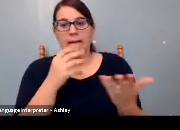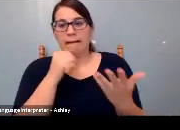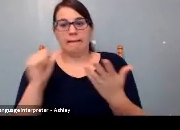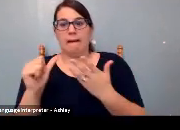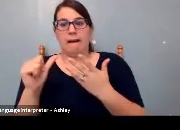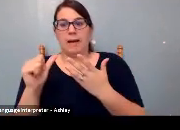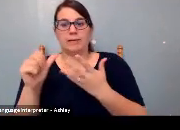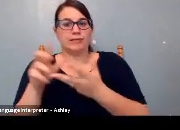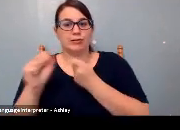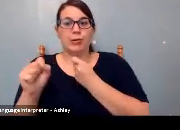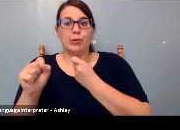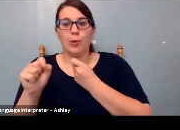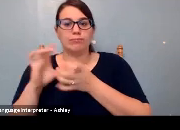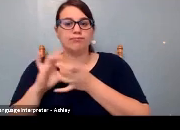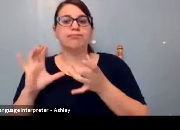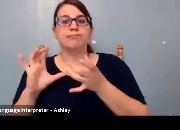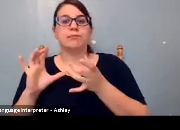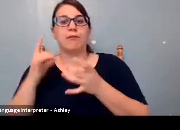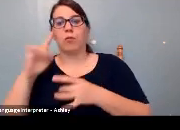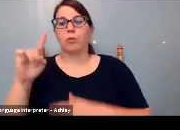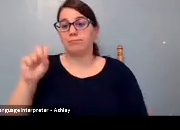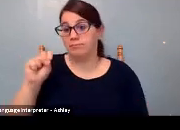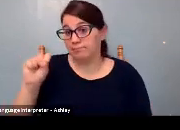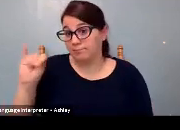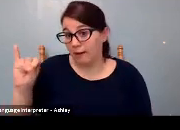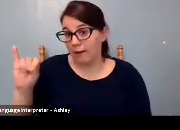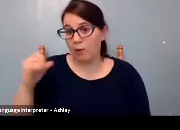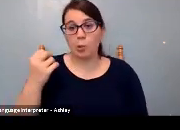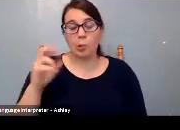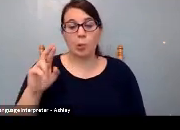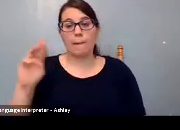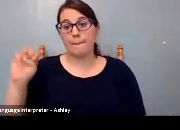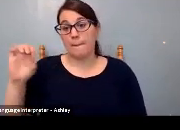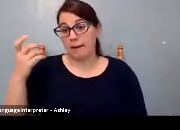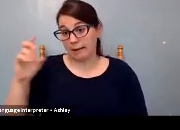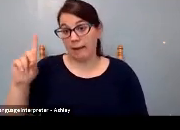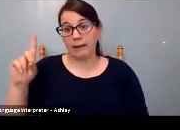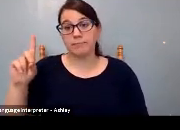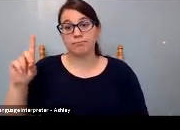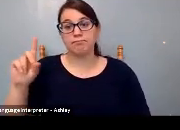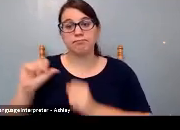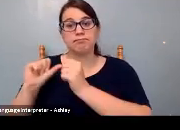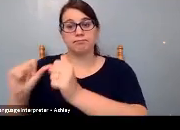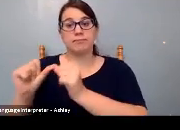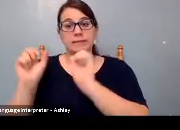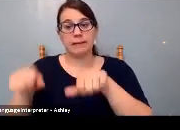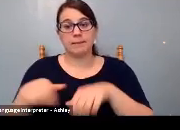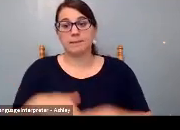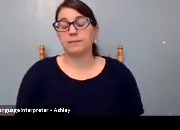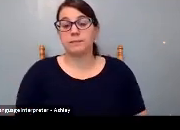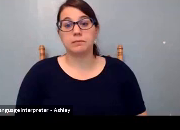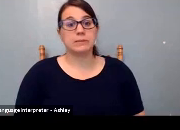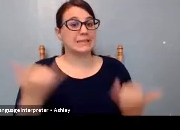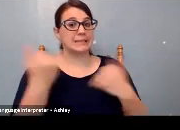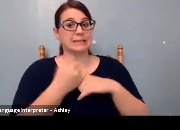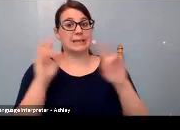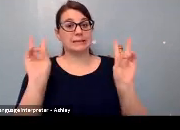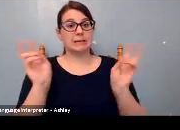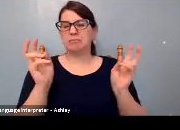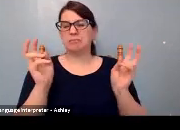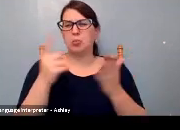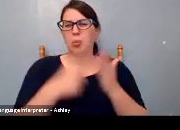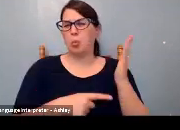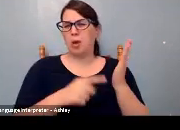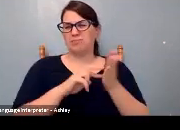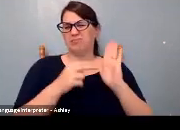benefit programs such as SSI or Medicaid. Today's session is titled, What is WVABLE? It